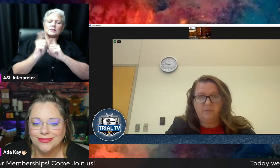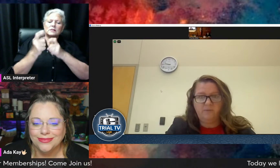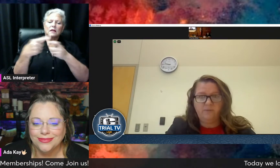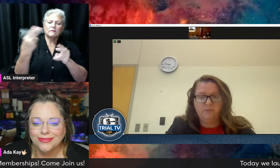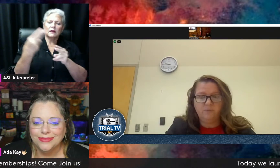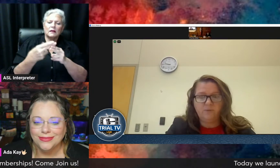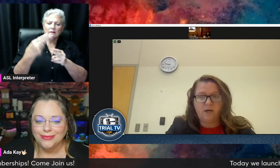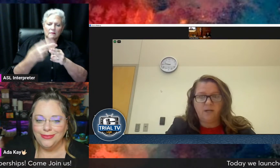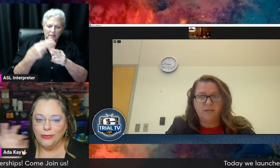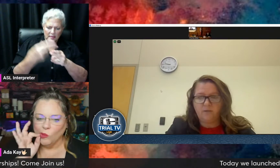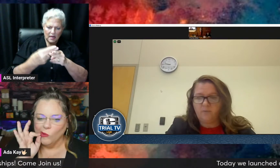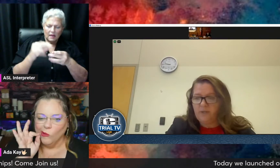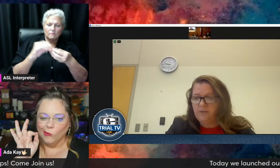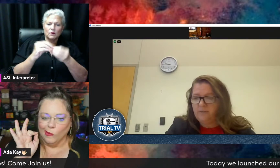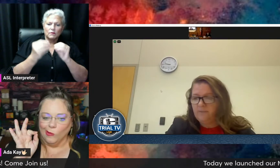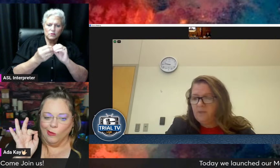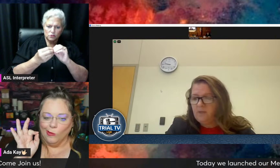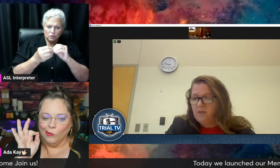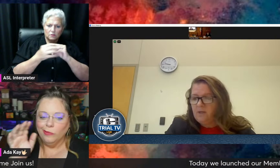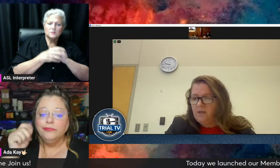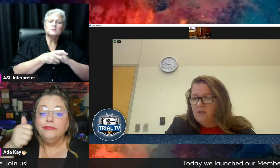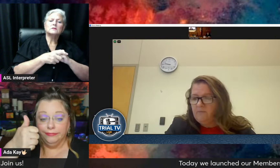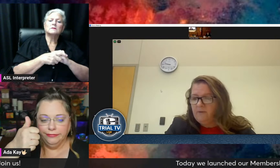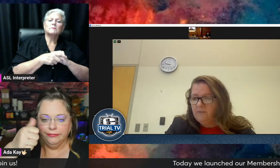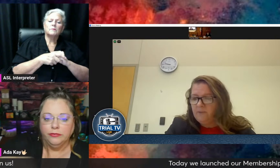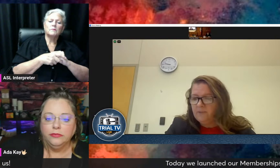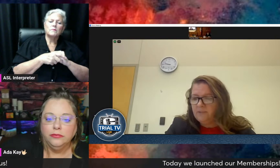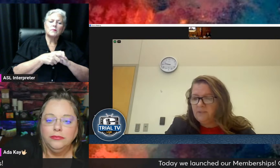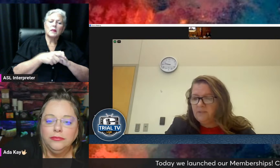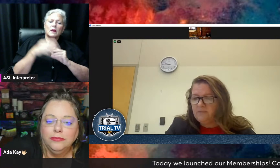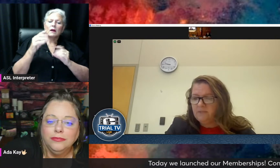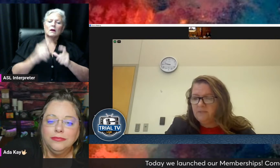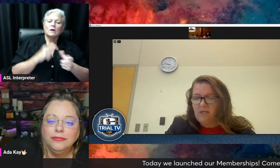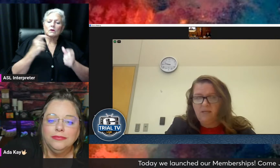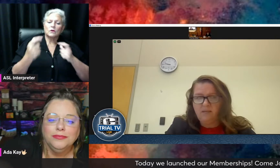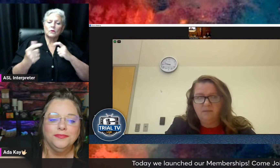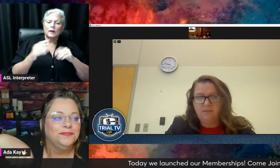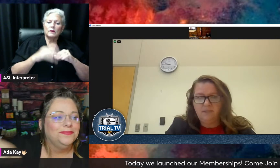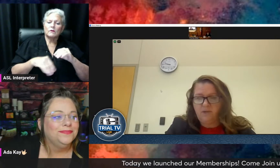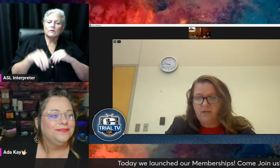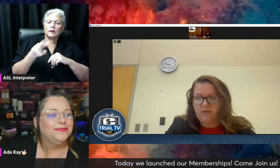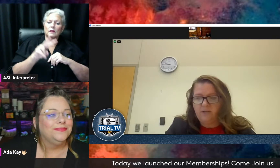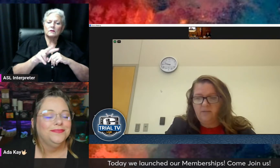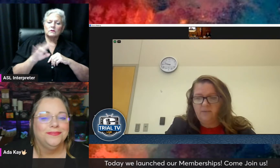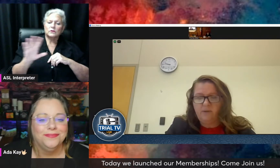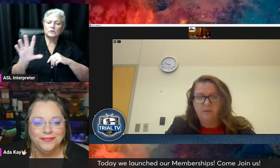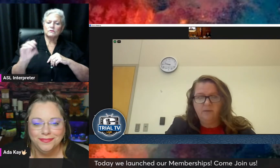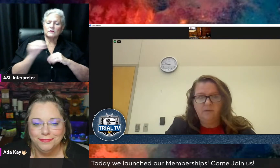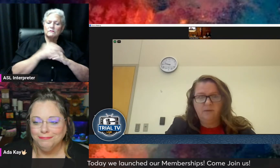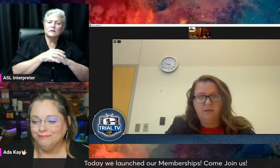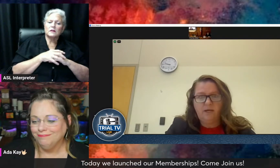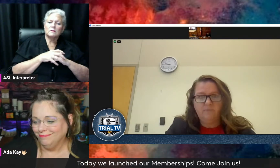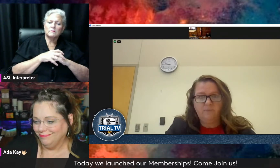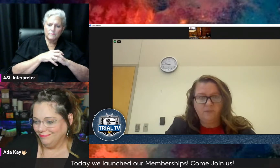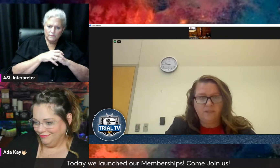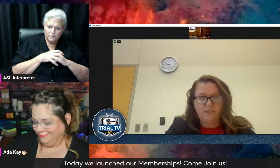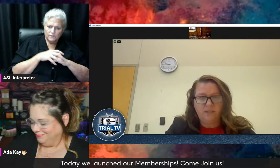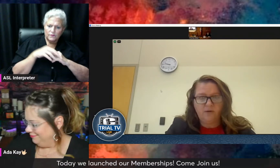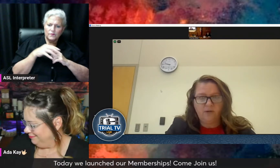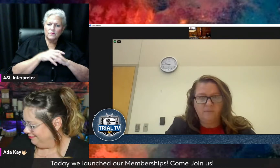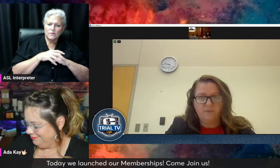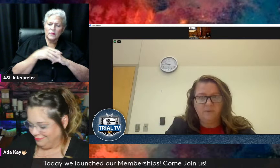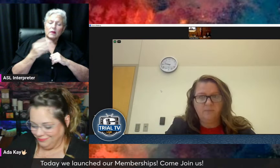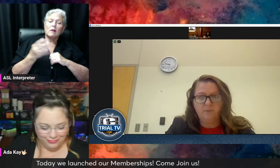than 250, which was our highest calibrator. I found the presence of delta 8 tetrahydrocannabinol at